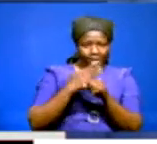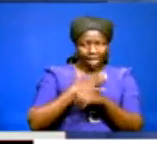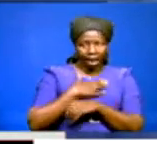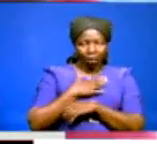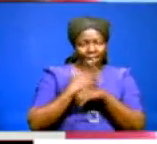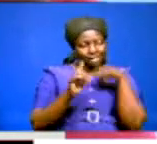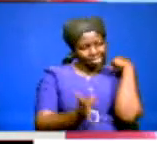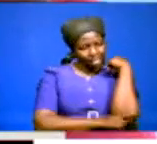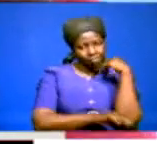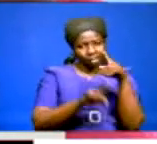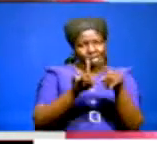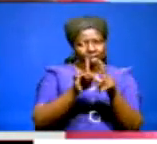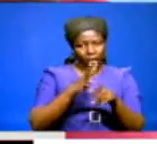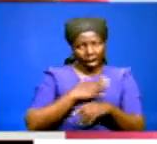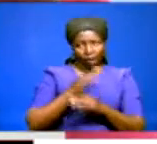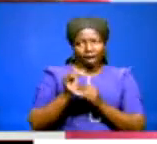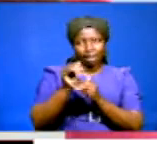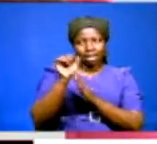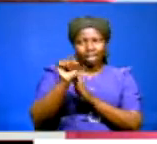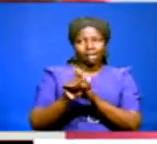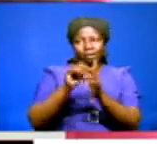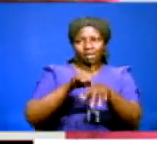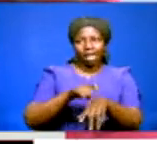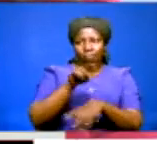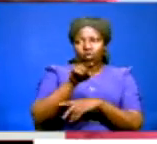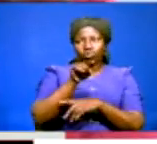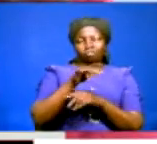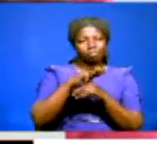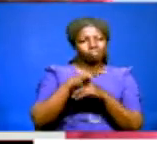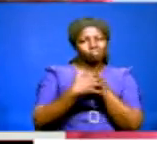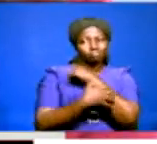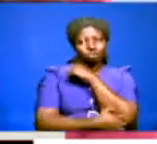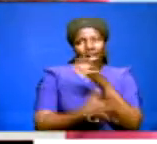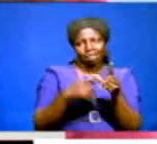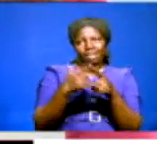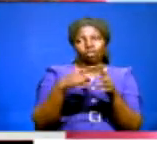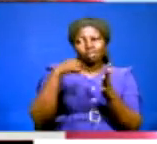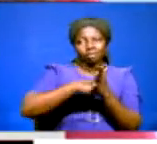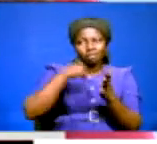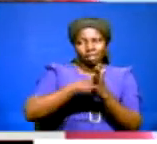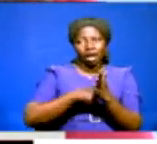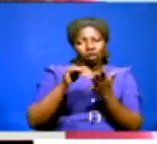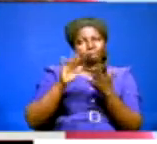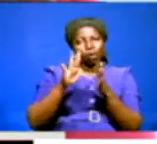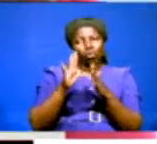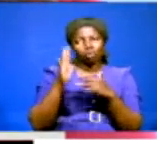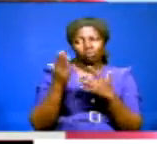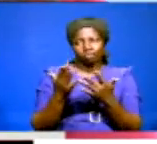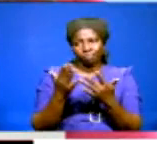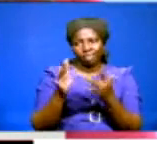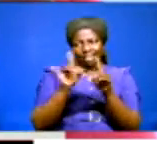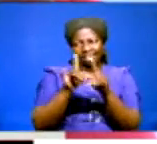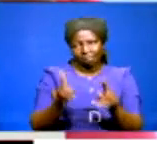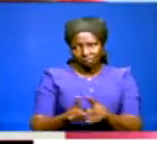and even our leadership. When you're underprivileged, you're struggling with a lot more than the typical young person. You also